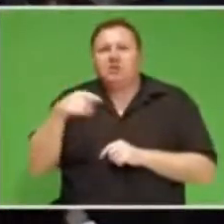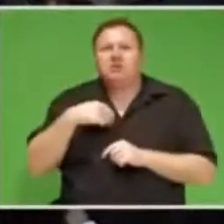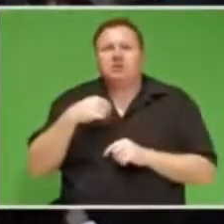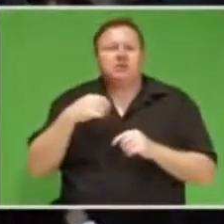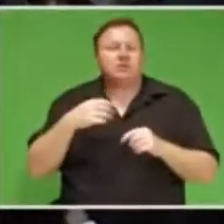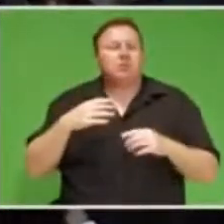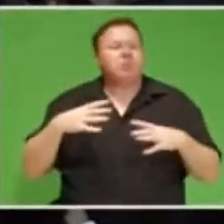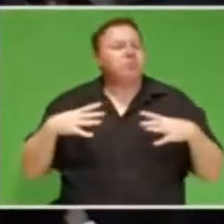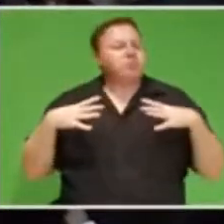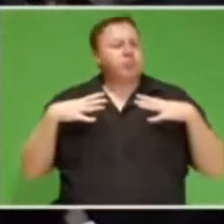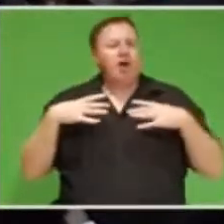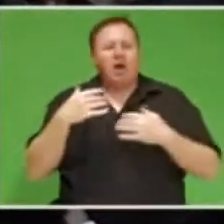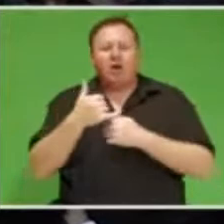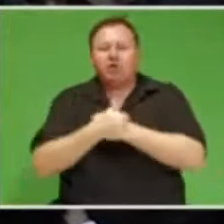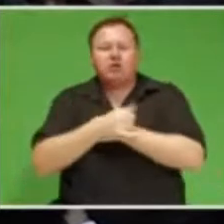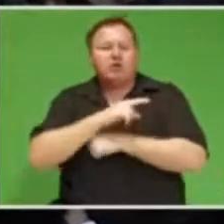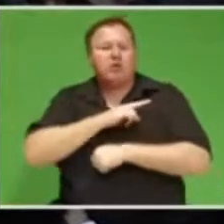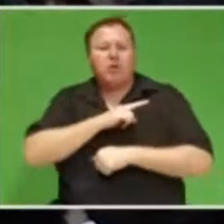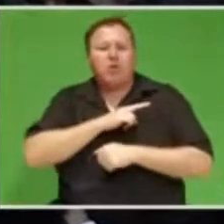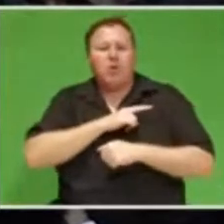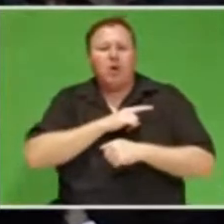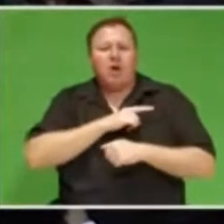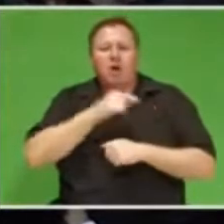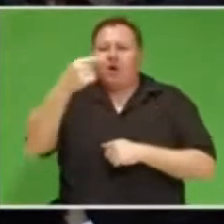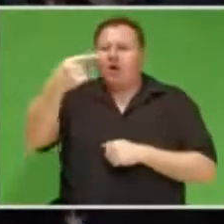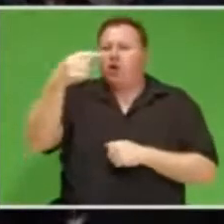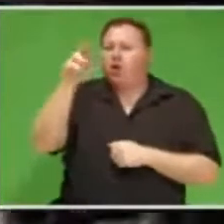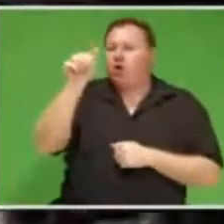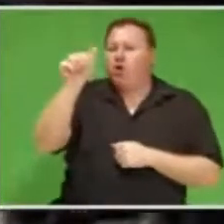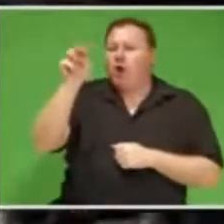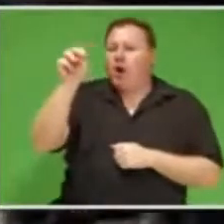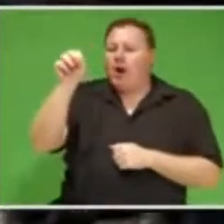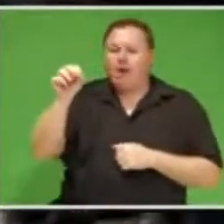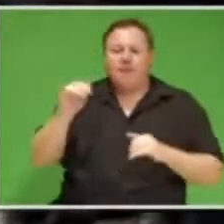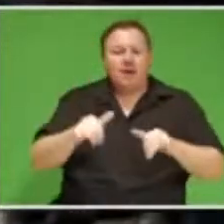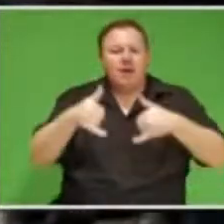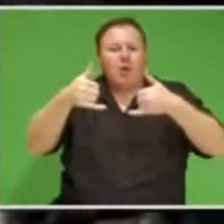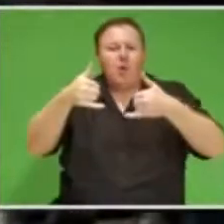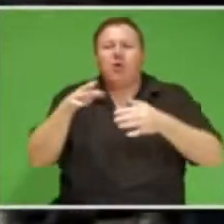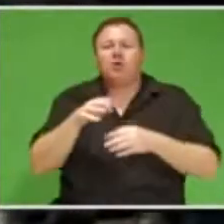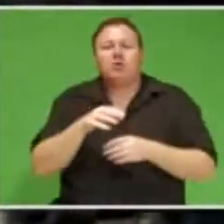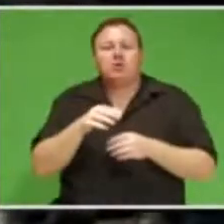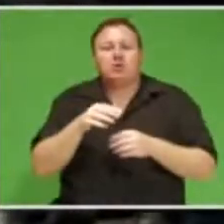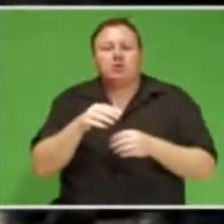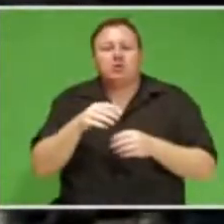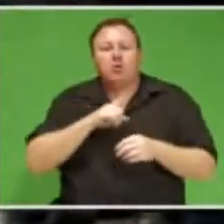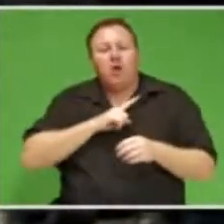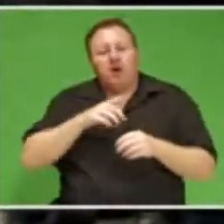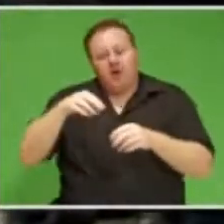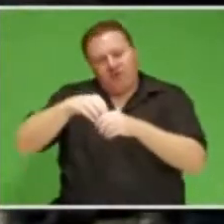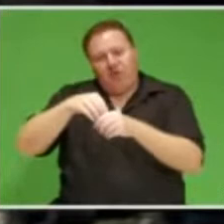proud at the Grammy Awards for their collaboration in the song Bayete.